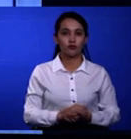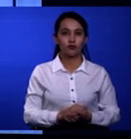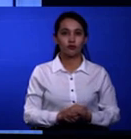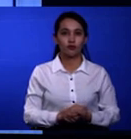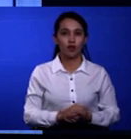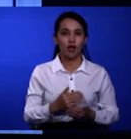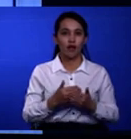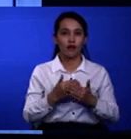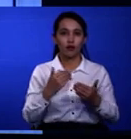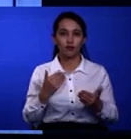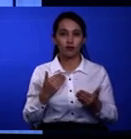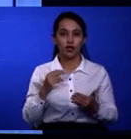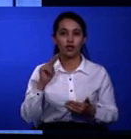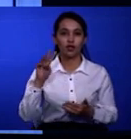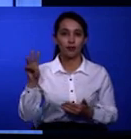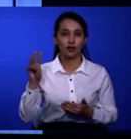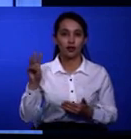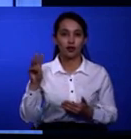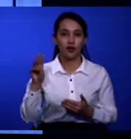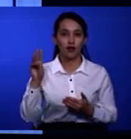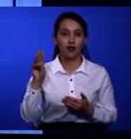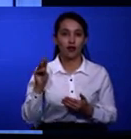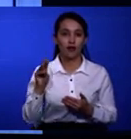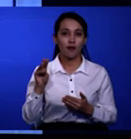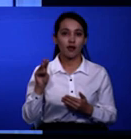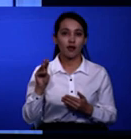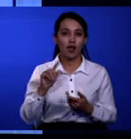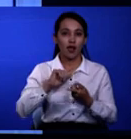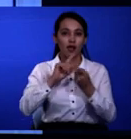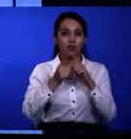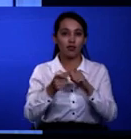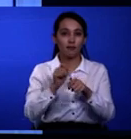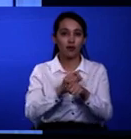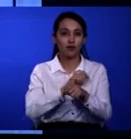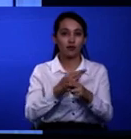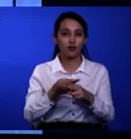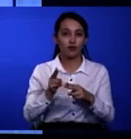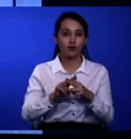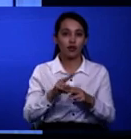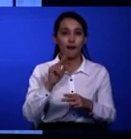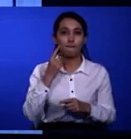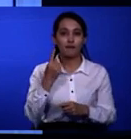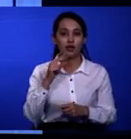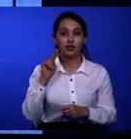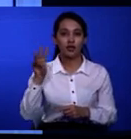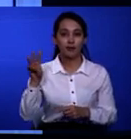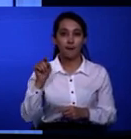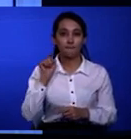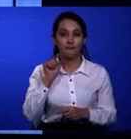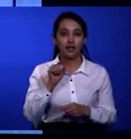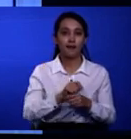Eng avvalo kilometrni metrda ifodalashimiz kerak. 1 kilometr